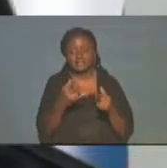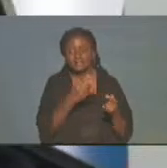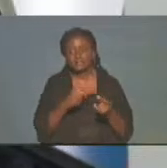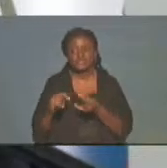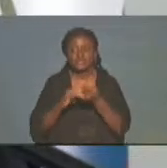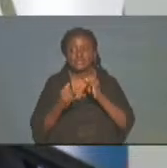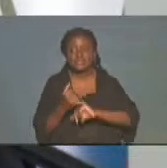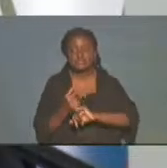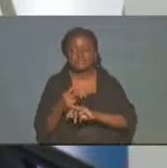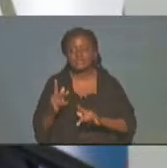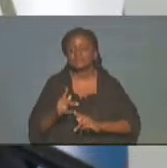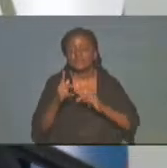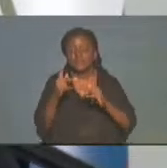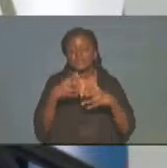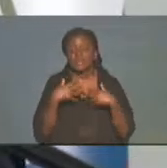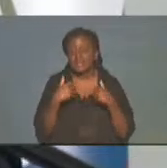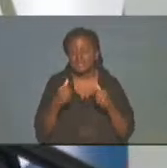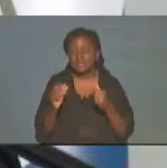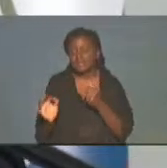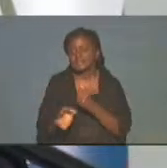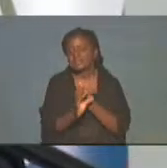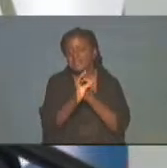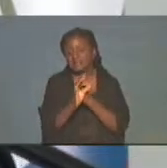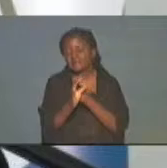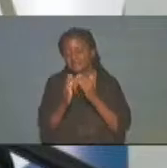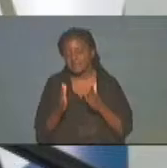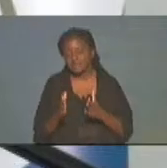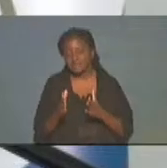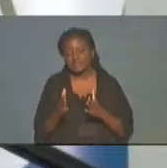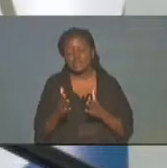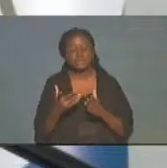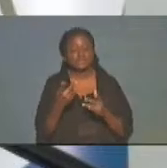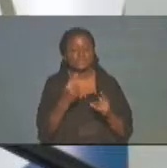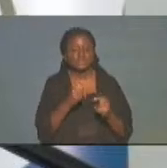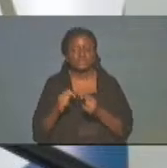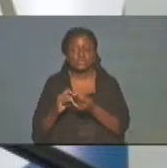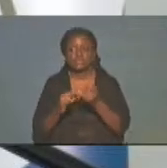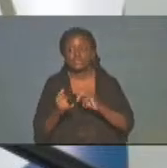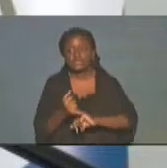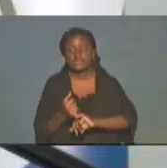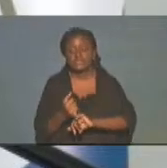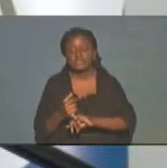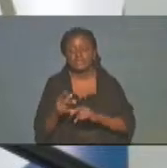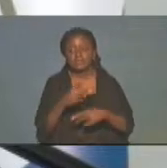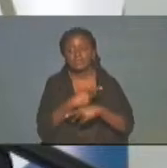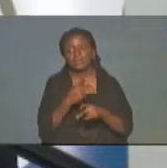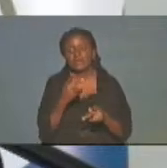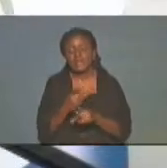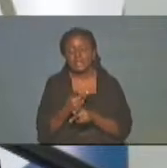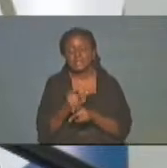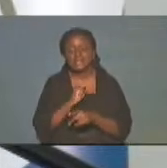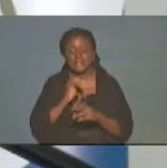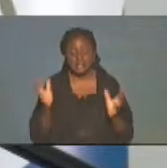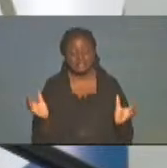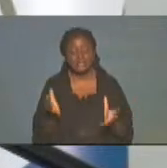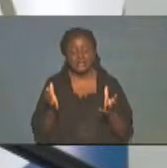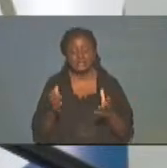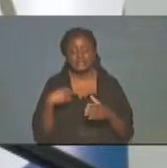tourism products, both locally and regionally, as part of a pathway for recovery and resilience. I